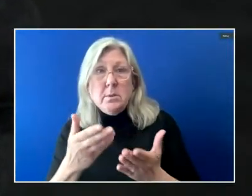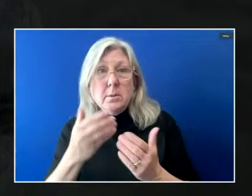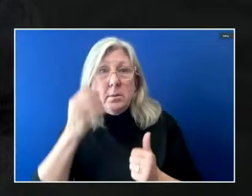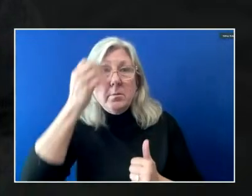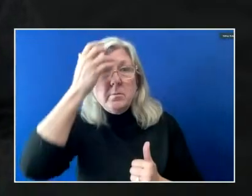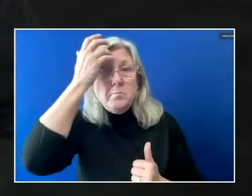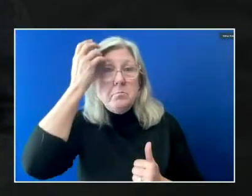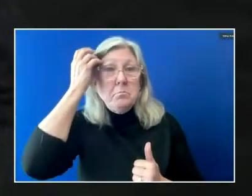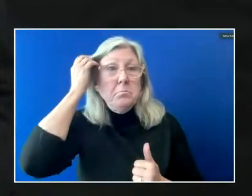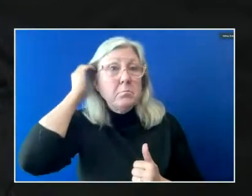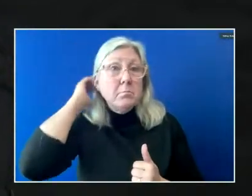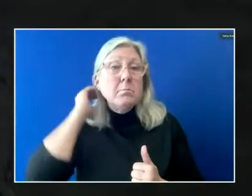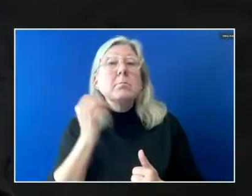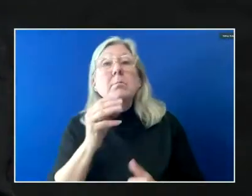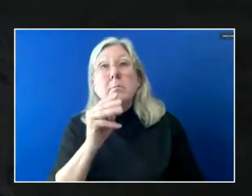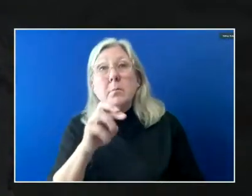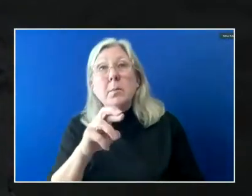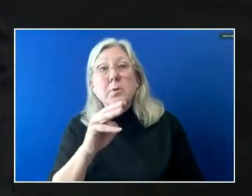Mr